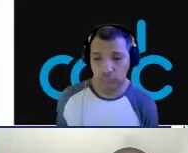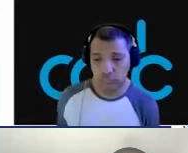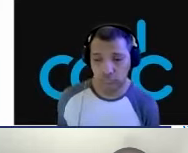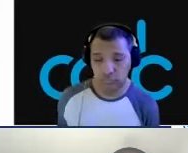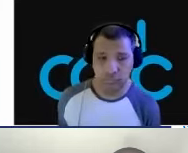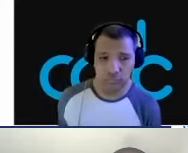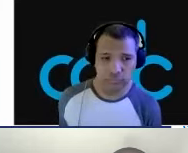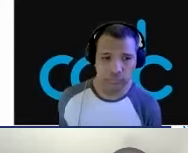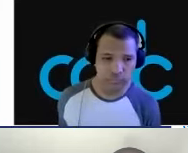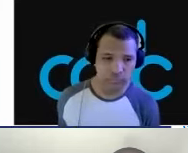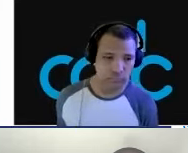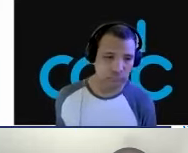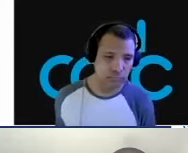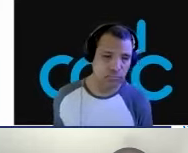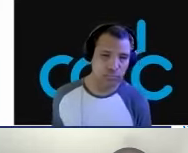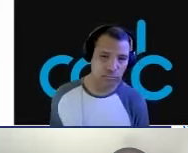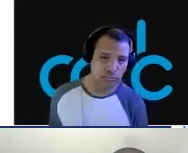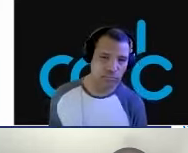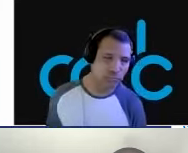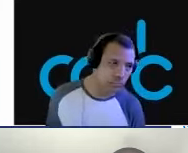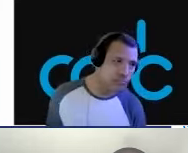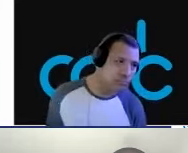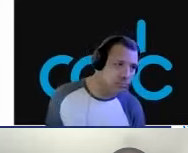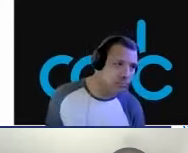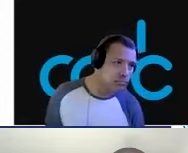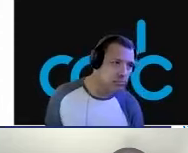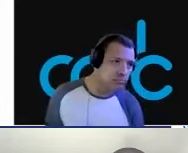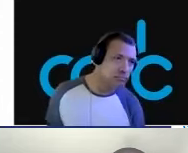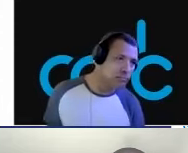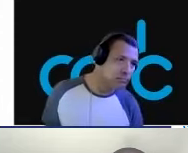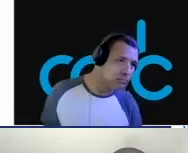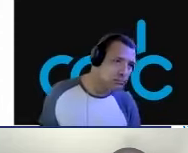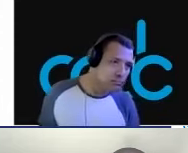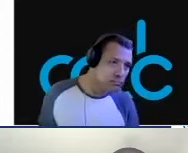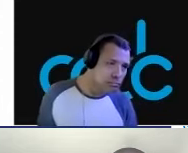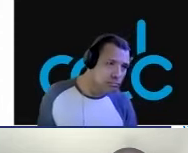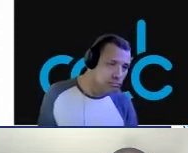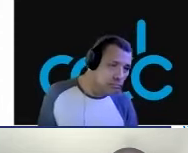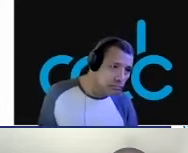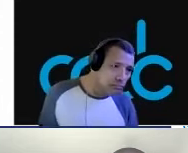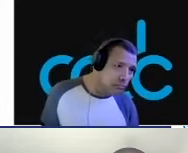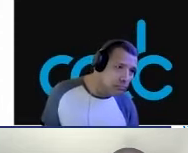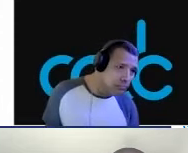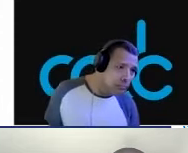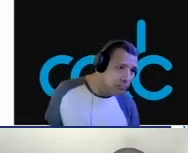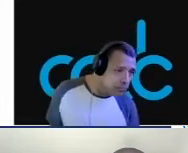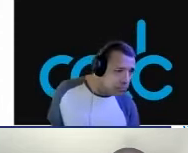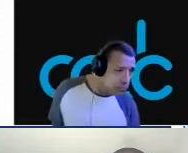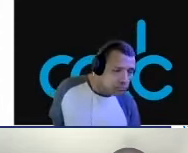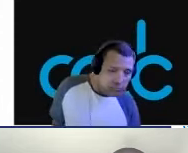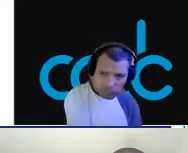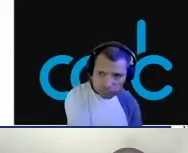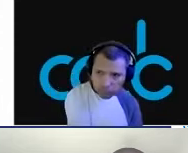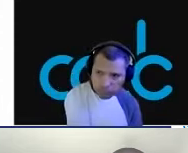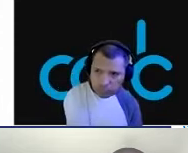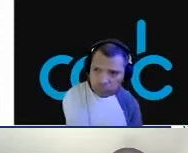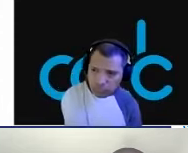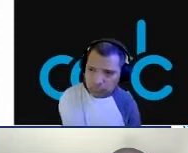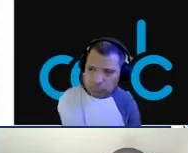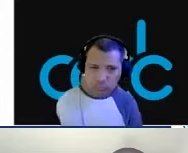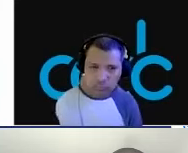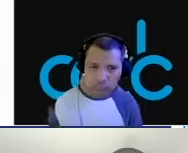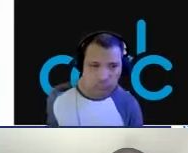way. So there's challenges where you might be able to see that there's a baby in the NICU, but you can't connect it to see who the parent